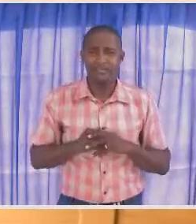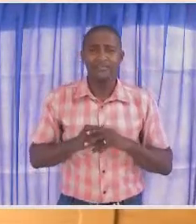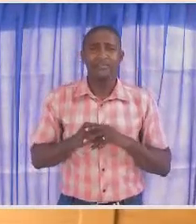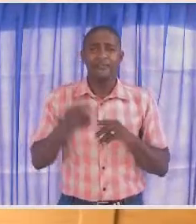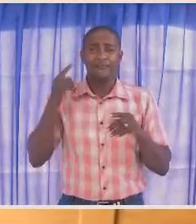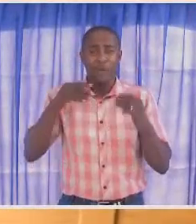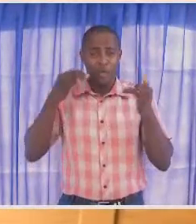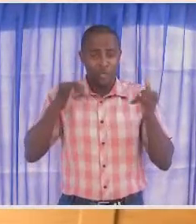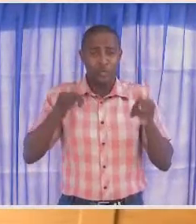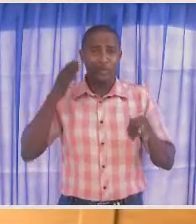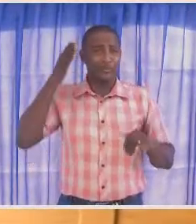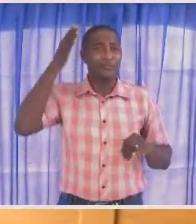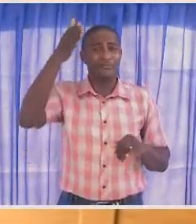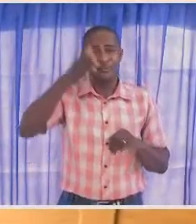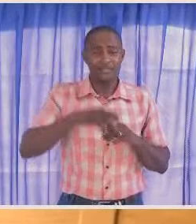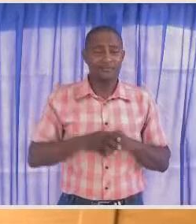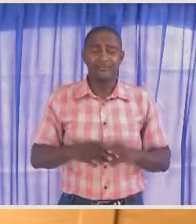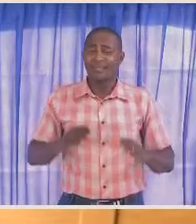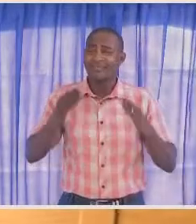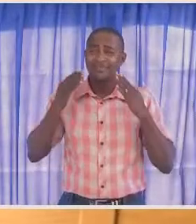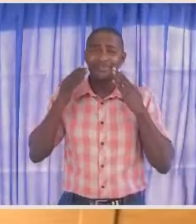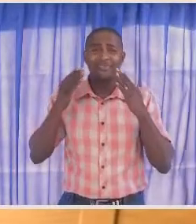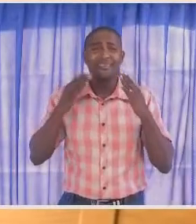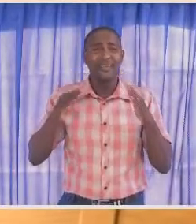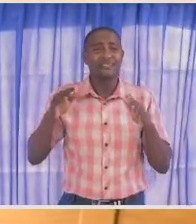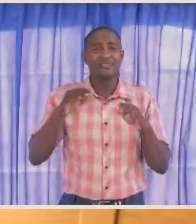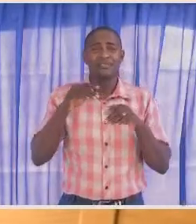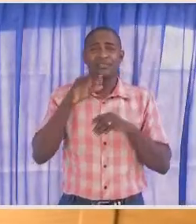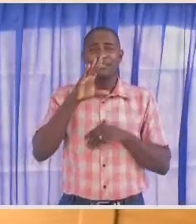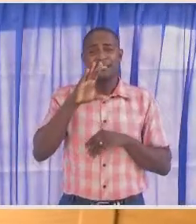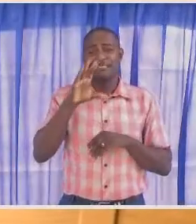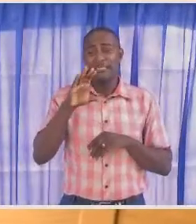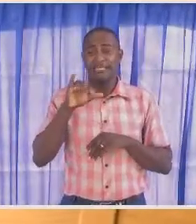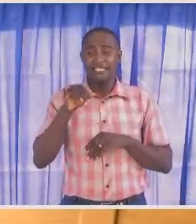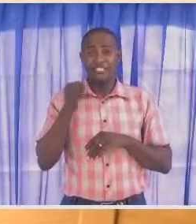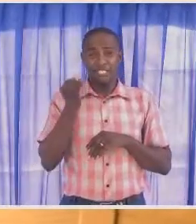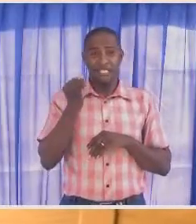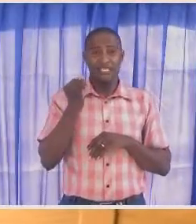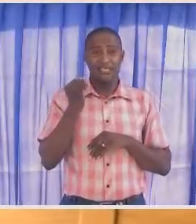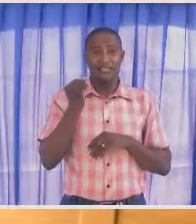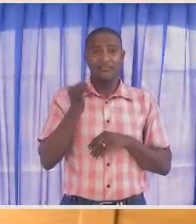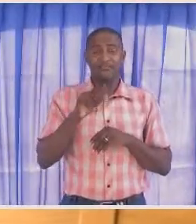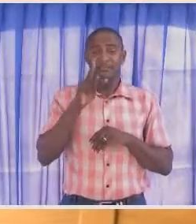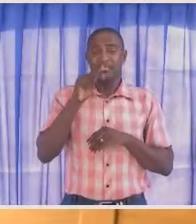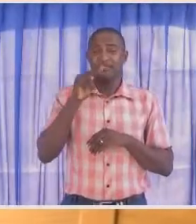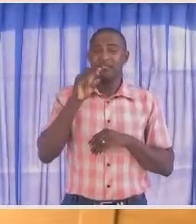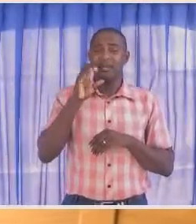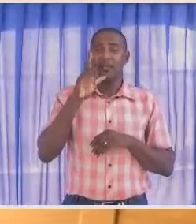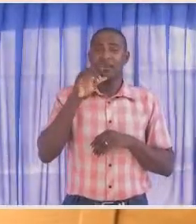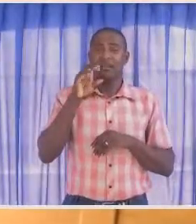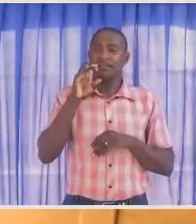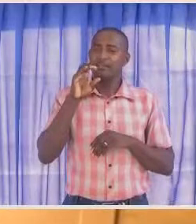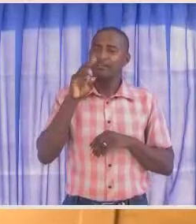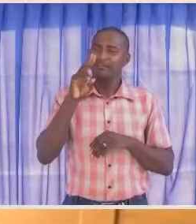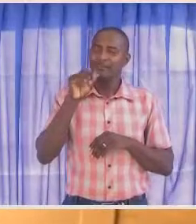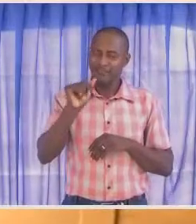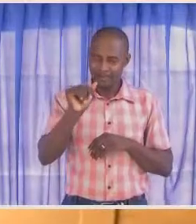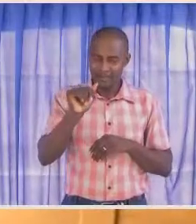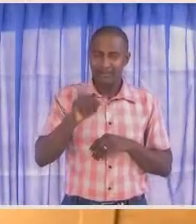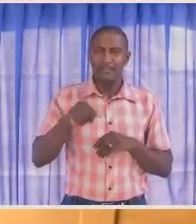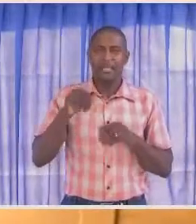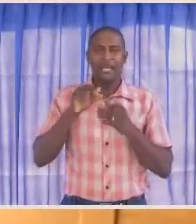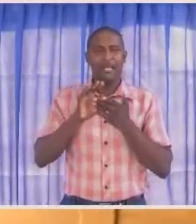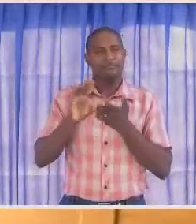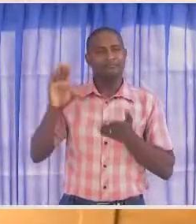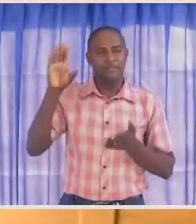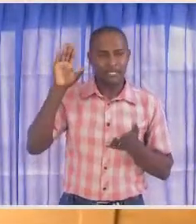beyond. Thanks so much to CCCJ, Knockalva Polytechnic College, and